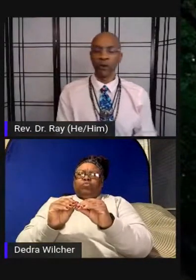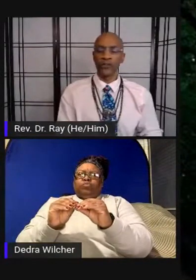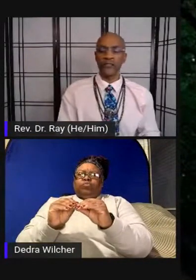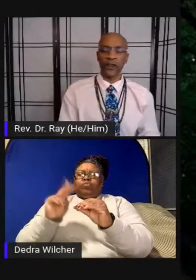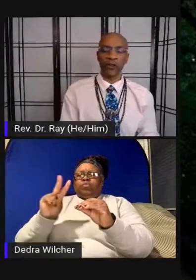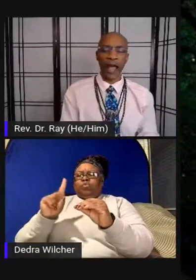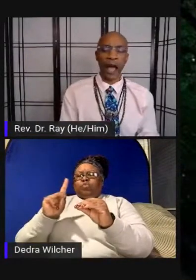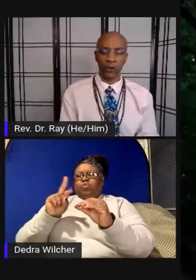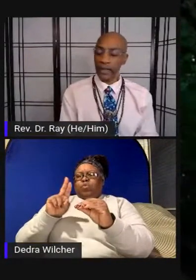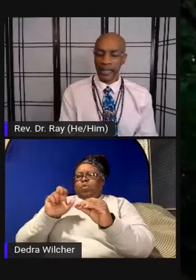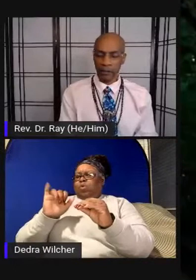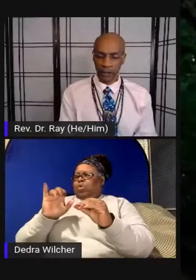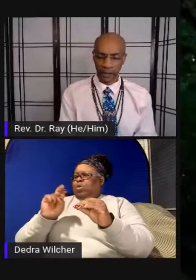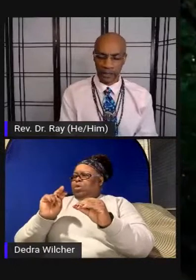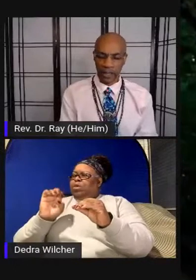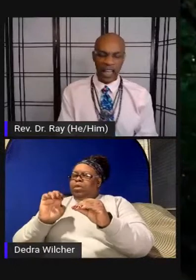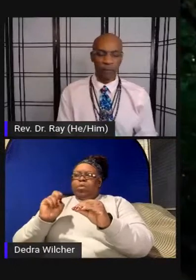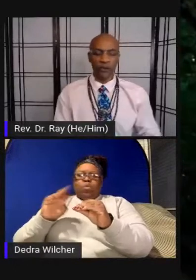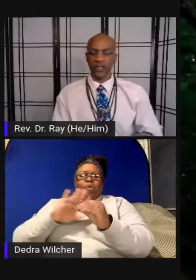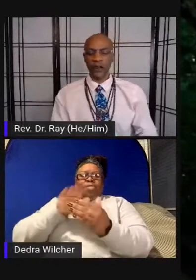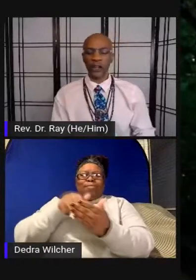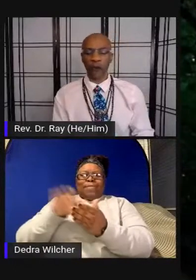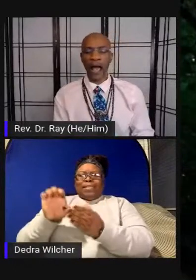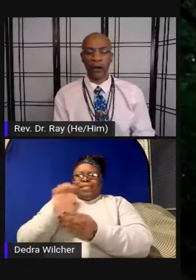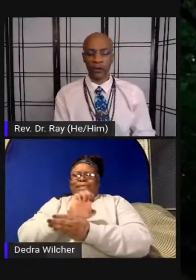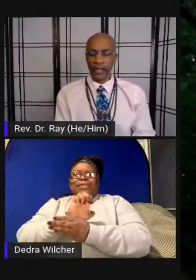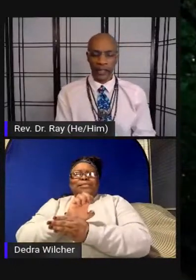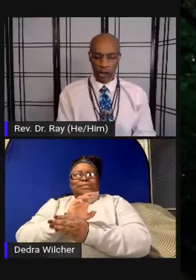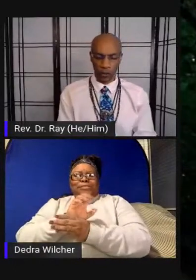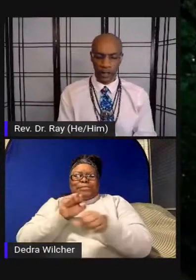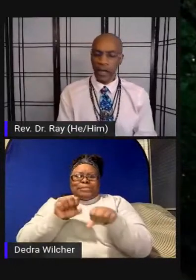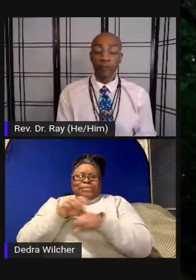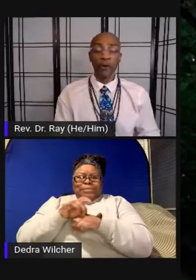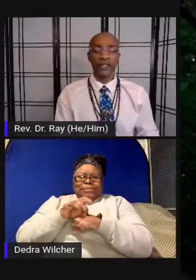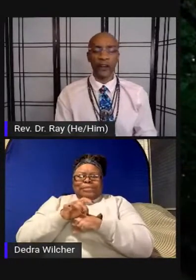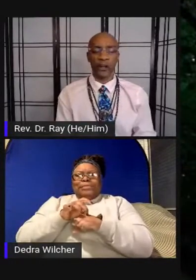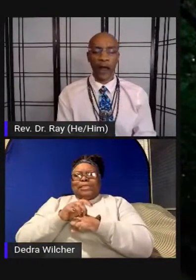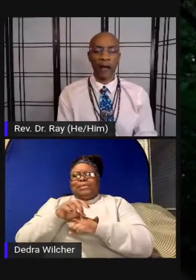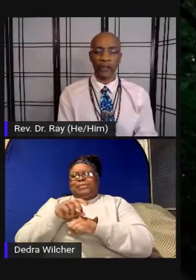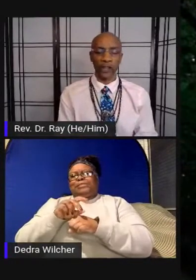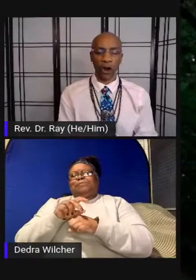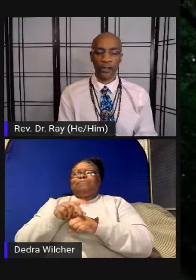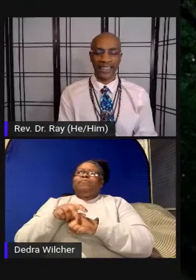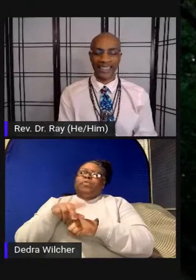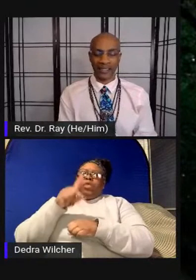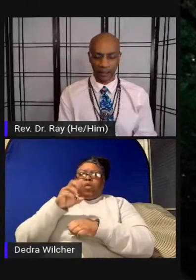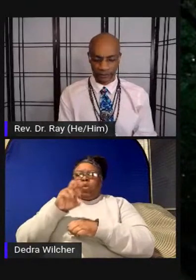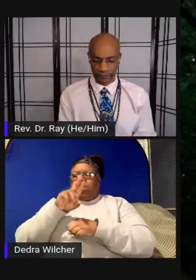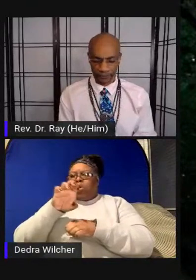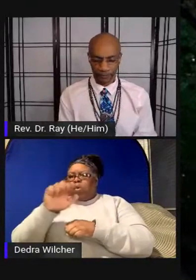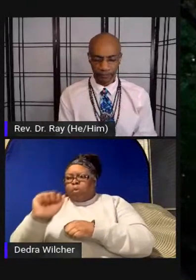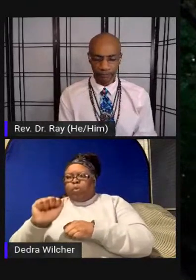It moves the very ground in the Middle East. It moves the very ground in Korea. It moves the very ground of the earth